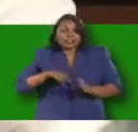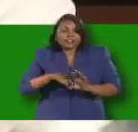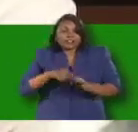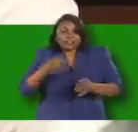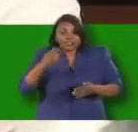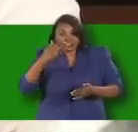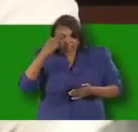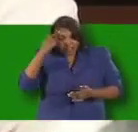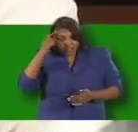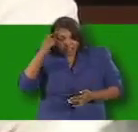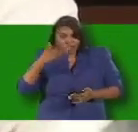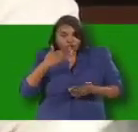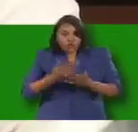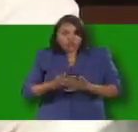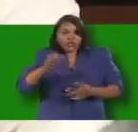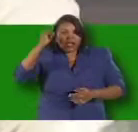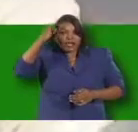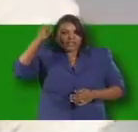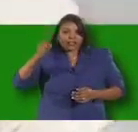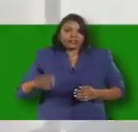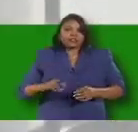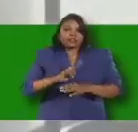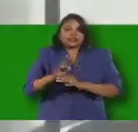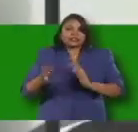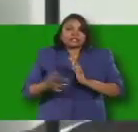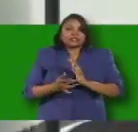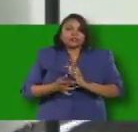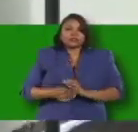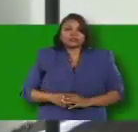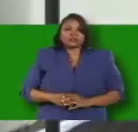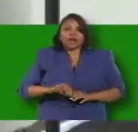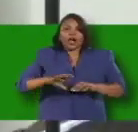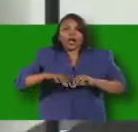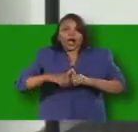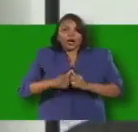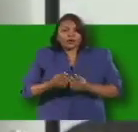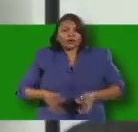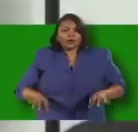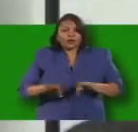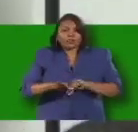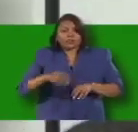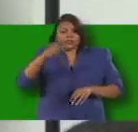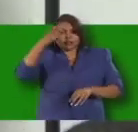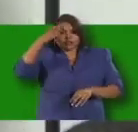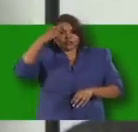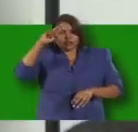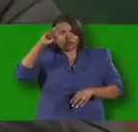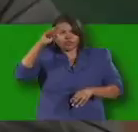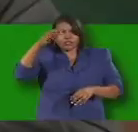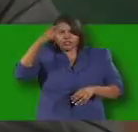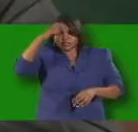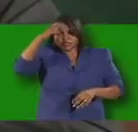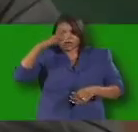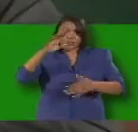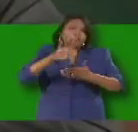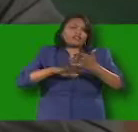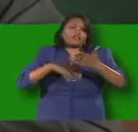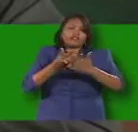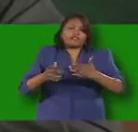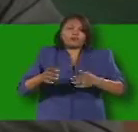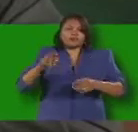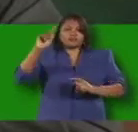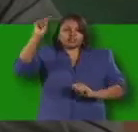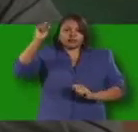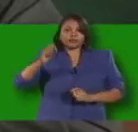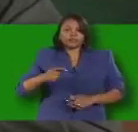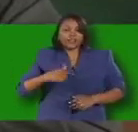good idea to invest in that technology. How relevant is a smart grid to Trinidad and Tobago? I